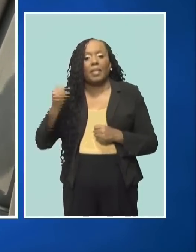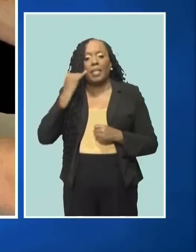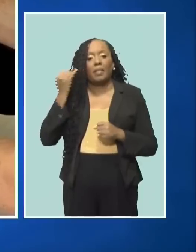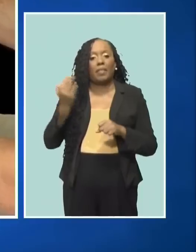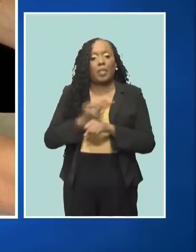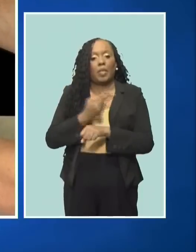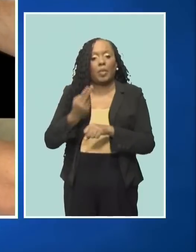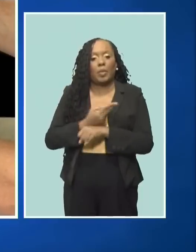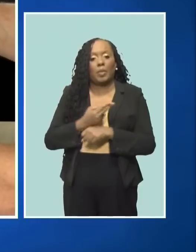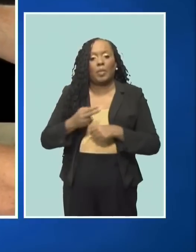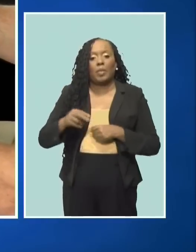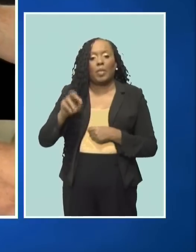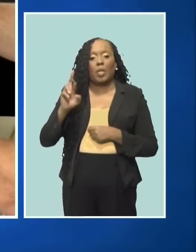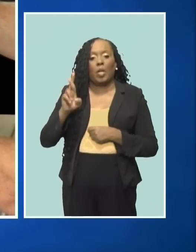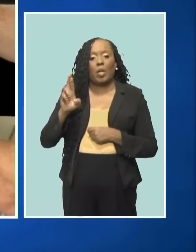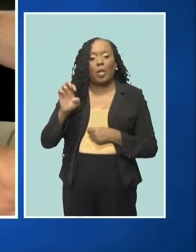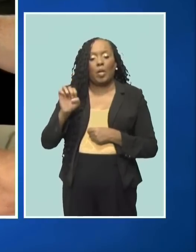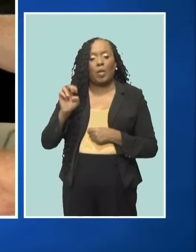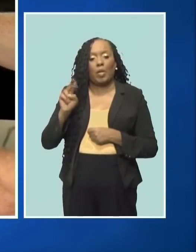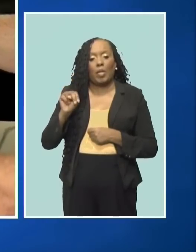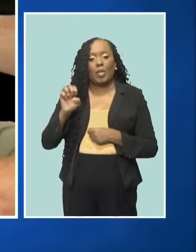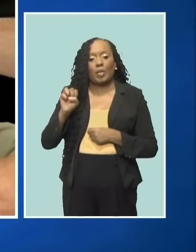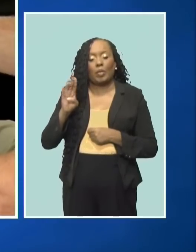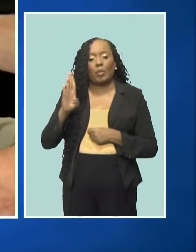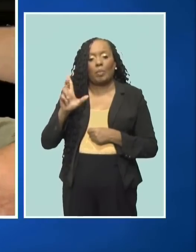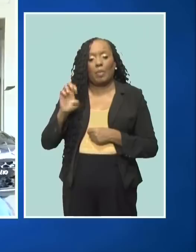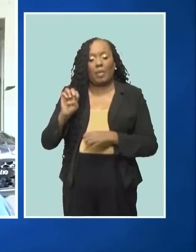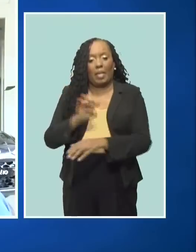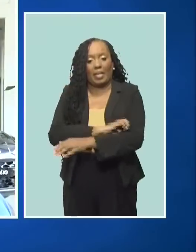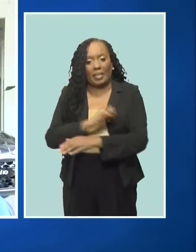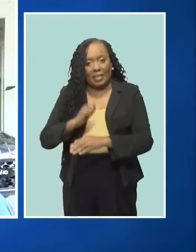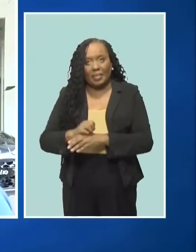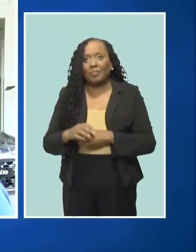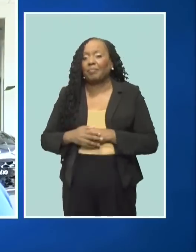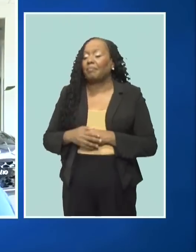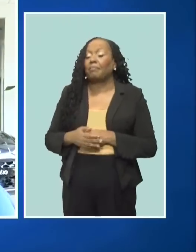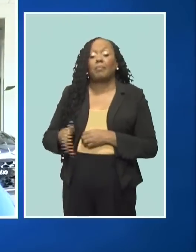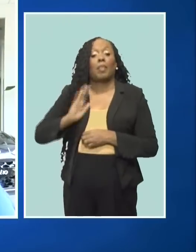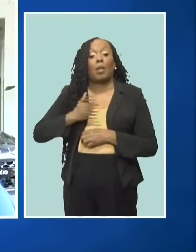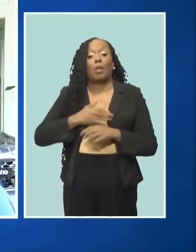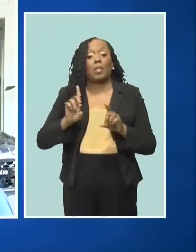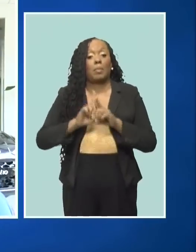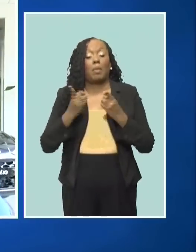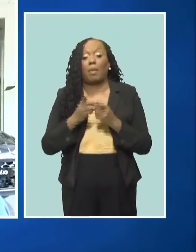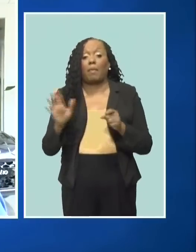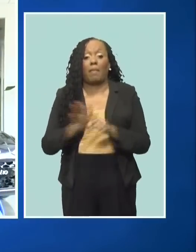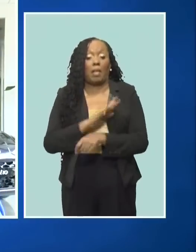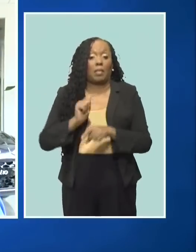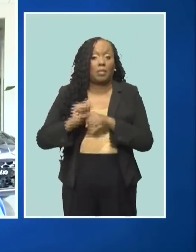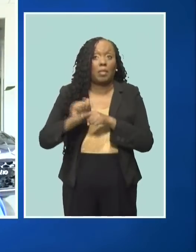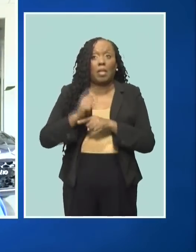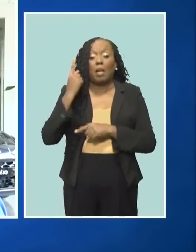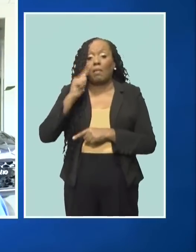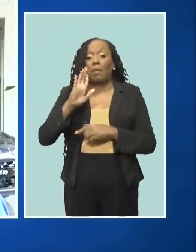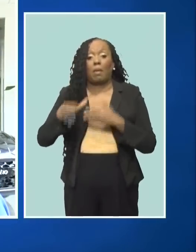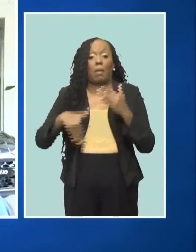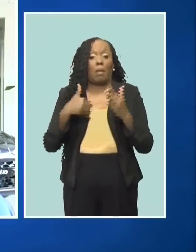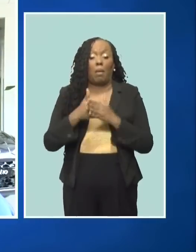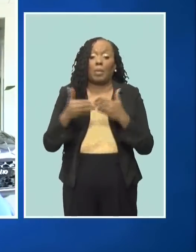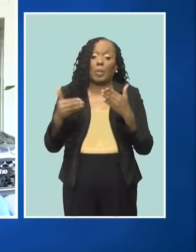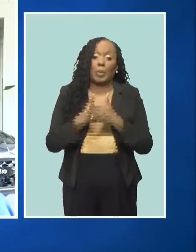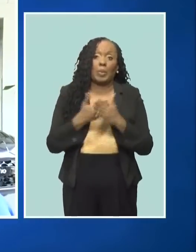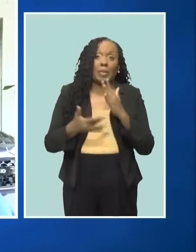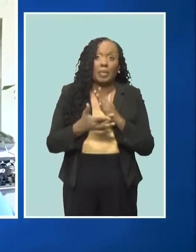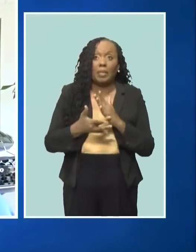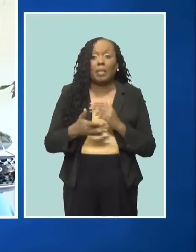energy. In the back, our service department is fully capable, fully equipped, fully trained for all the new technologies in place. So